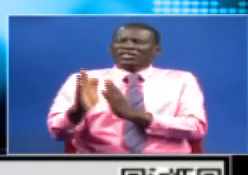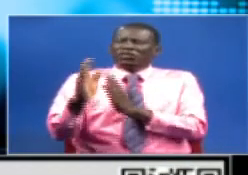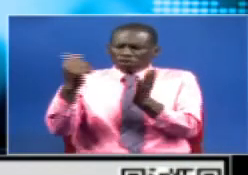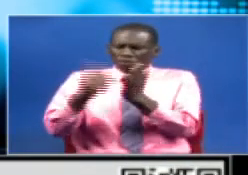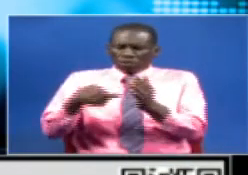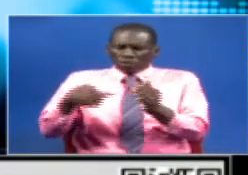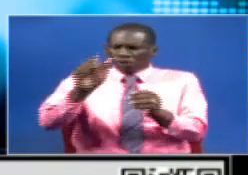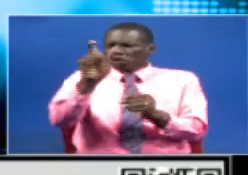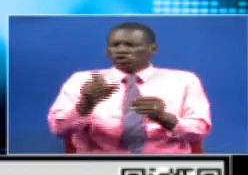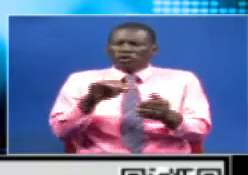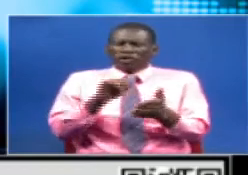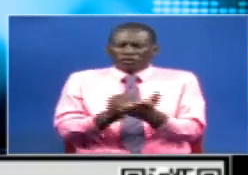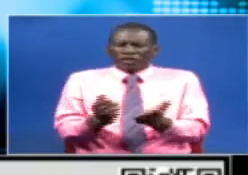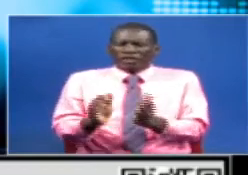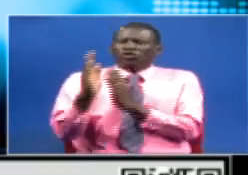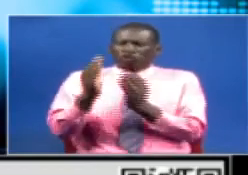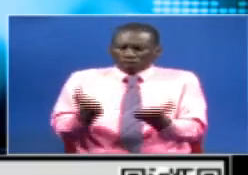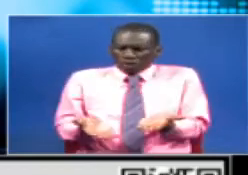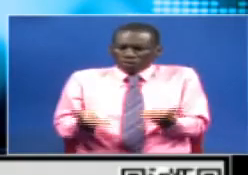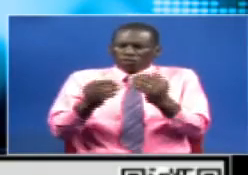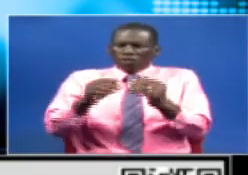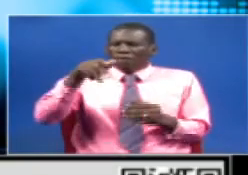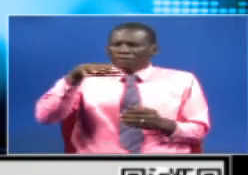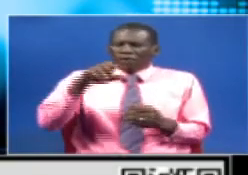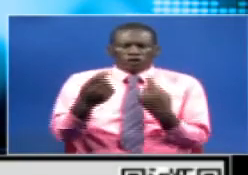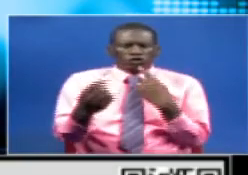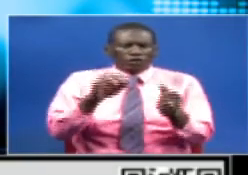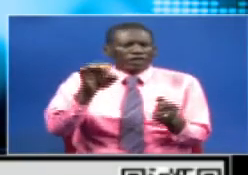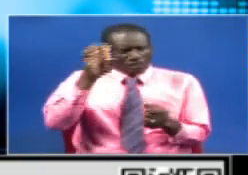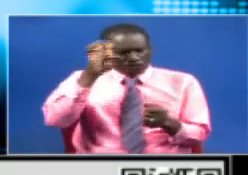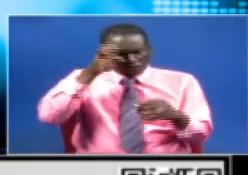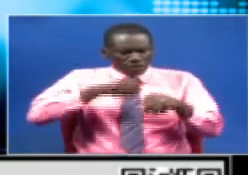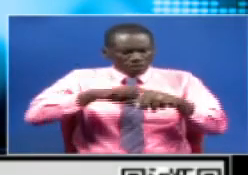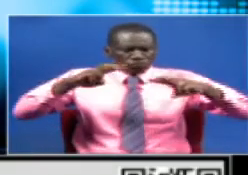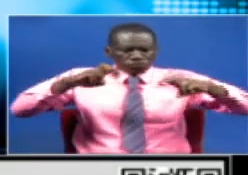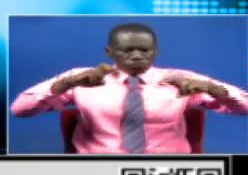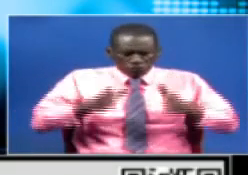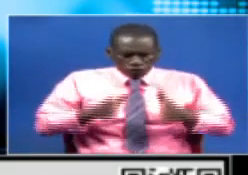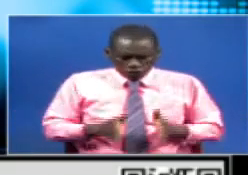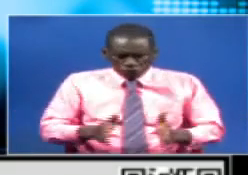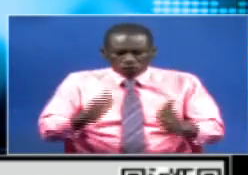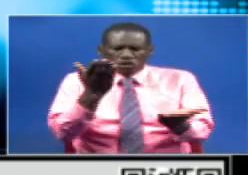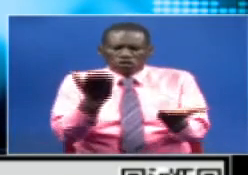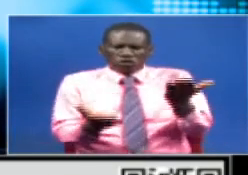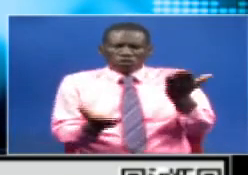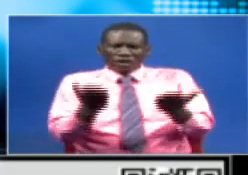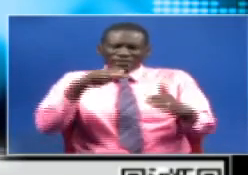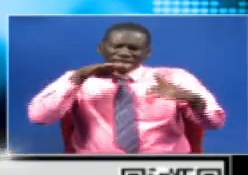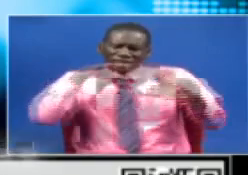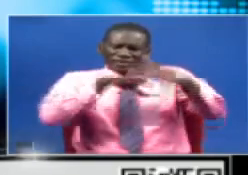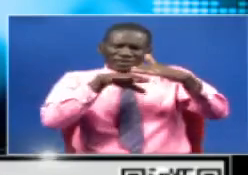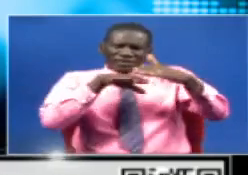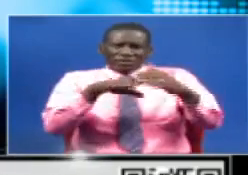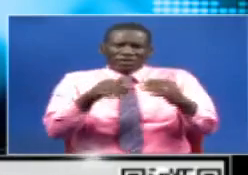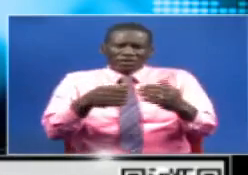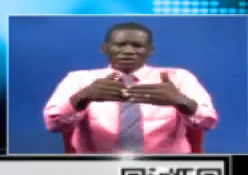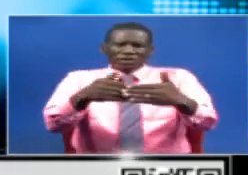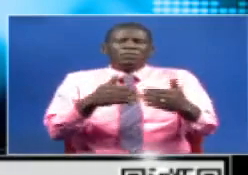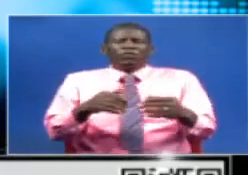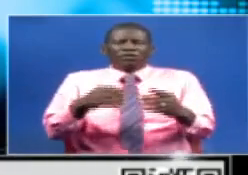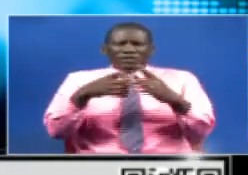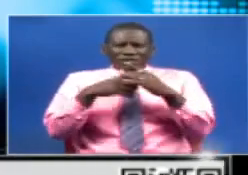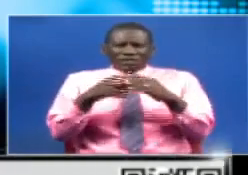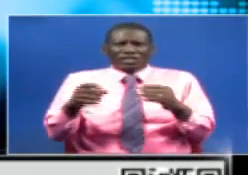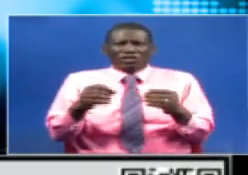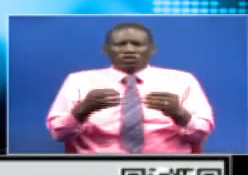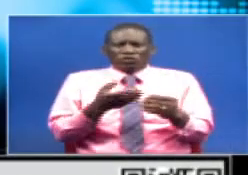volatile regions of enhanced security. The PS spoke in Eldoret during an inspection tour of the roads to assess the accessibility